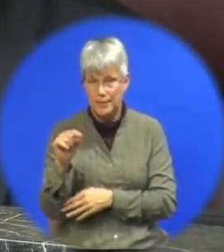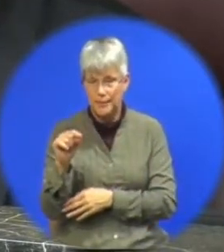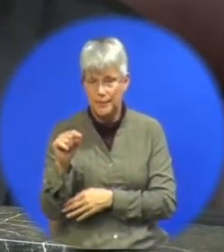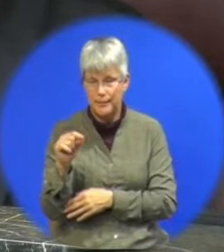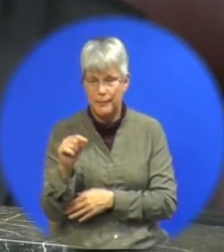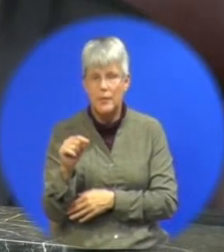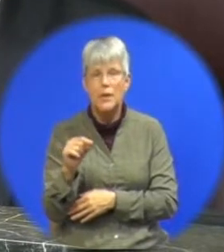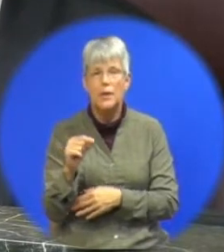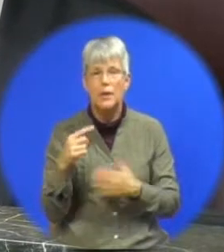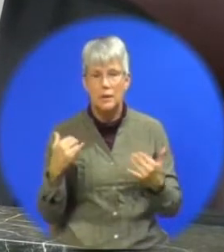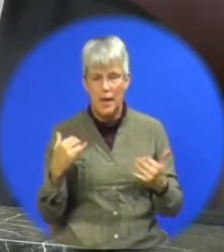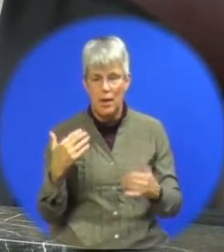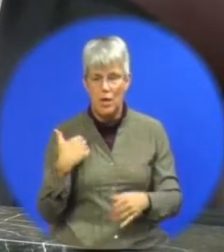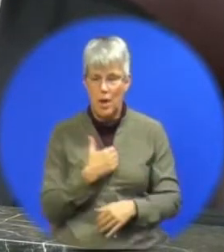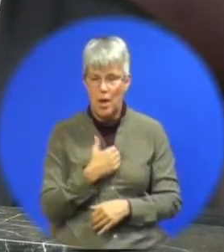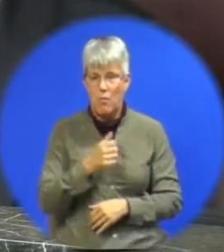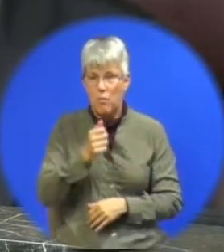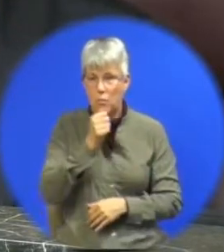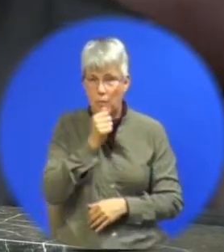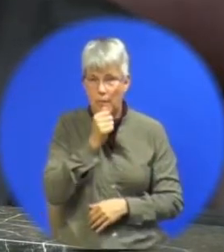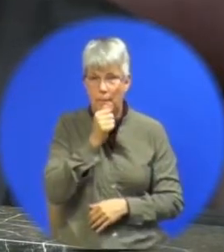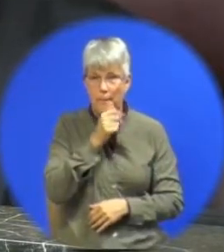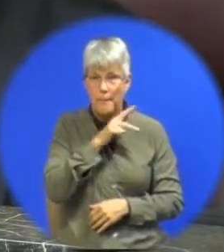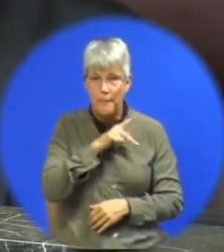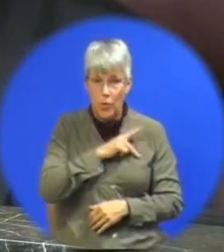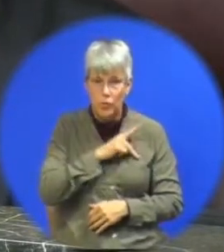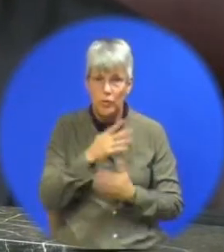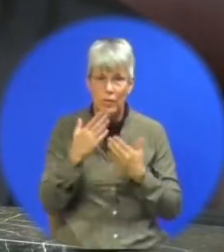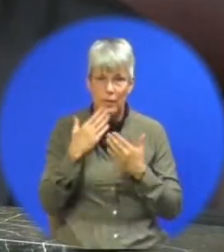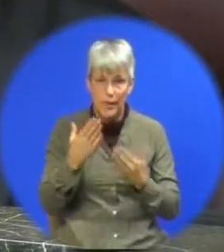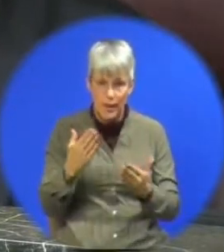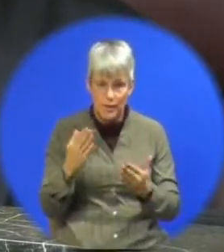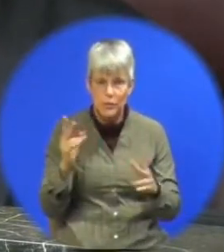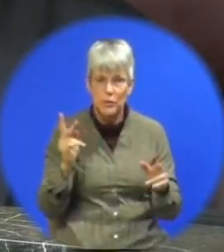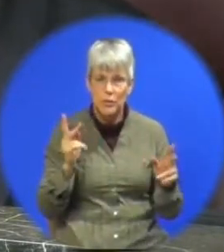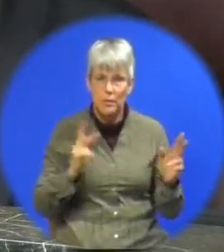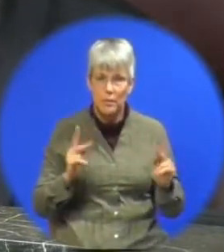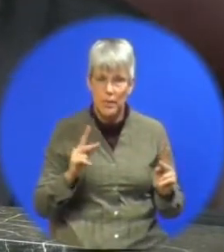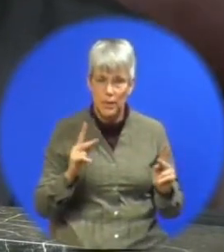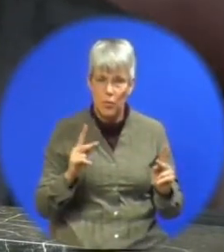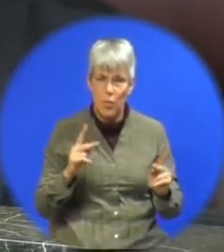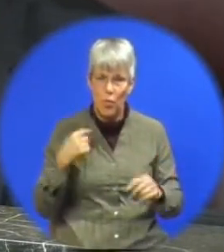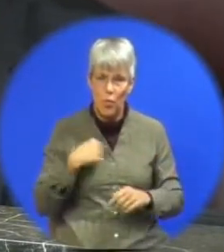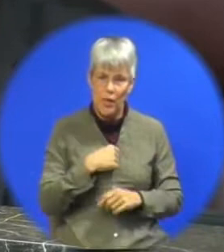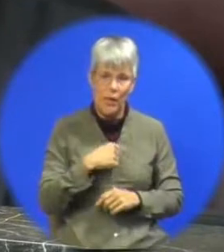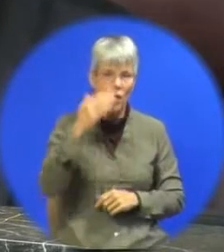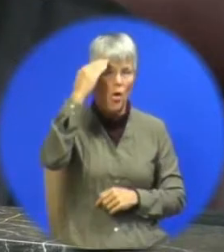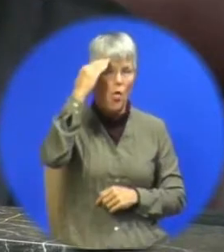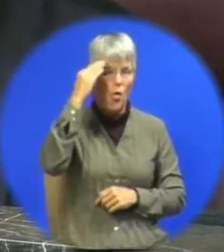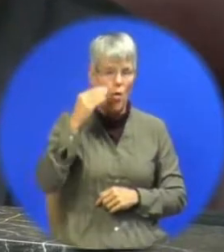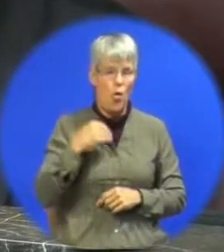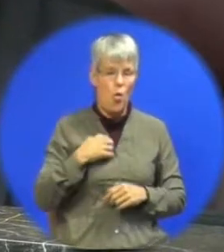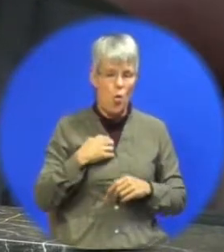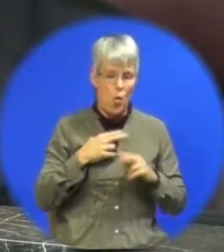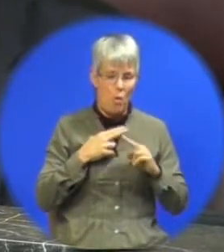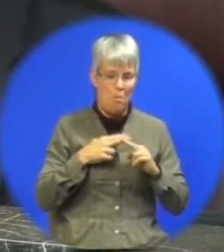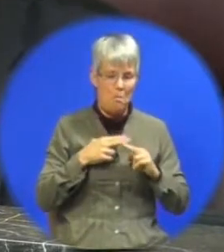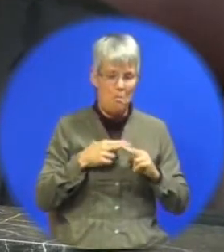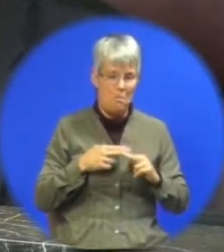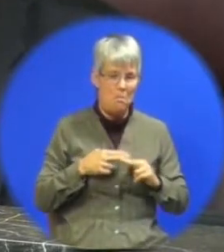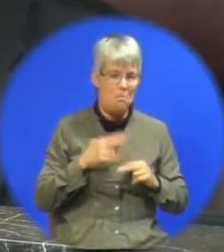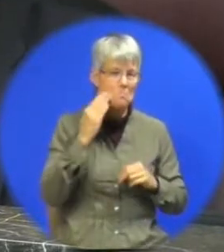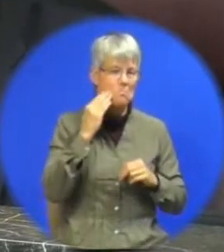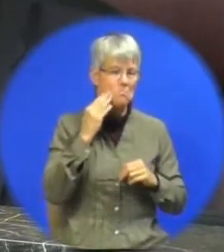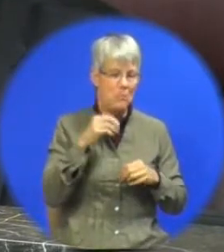private, personal thanks to those whom we know or name in our hearts who deserve our special attention